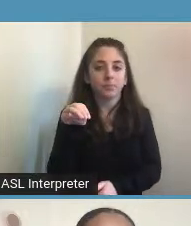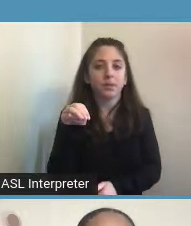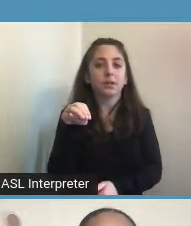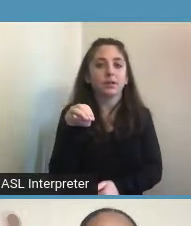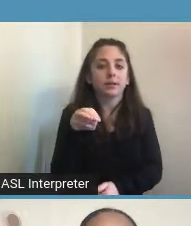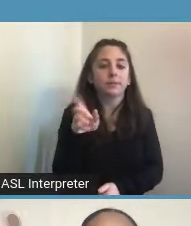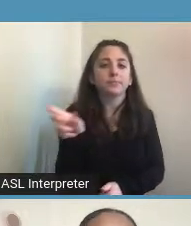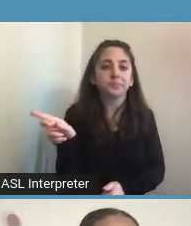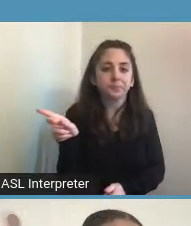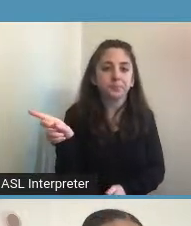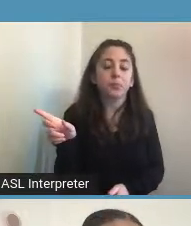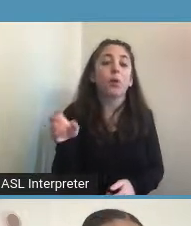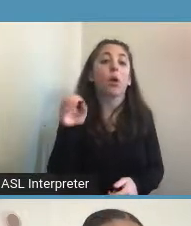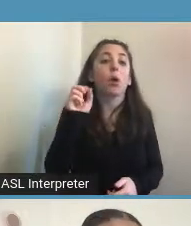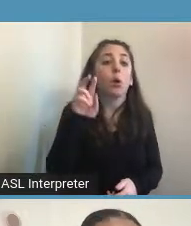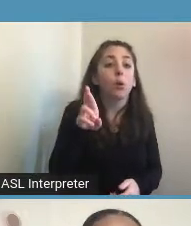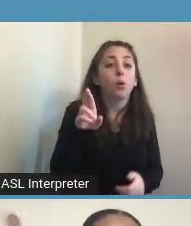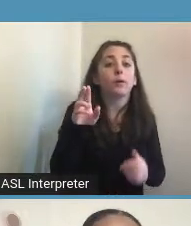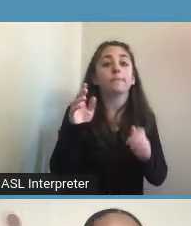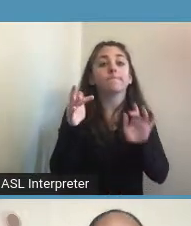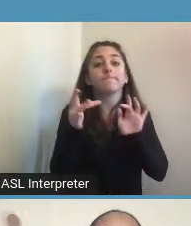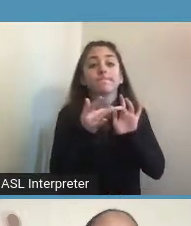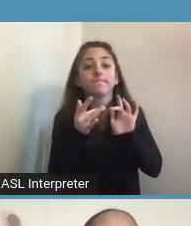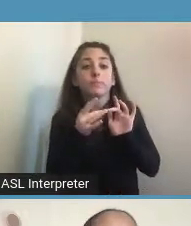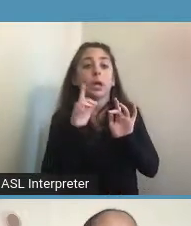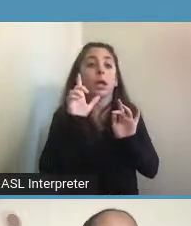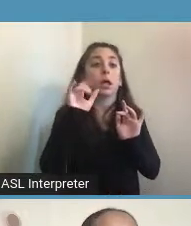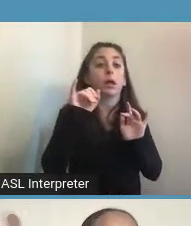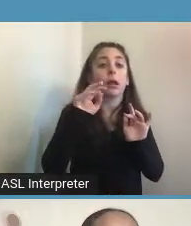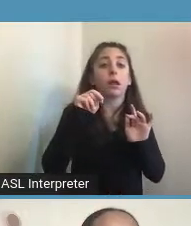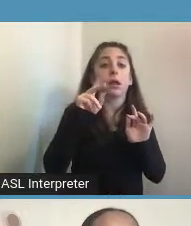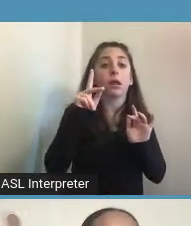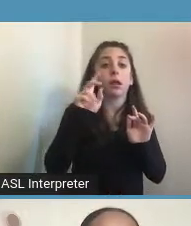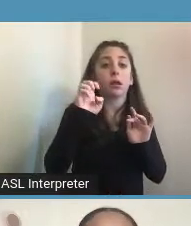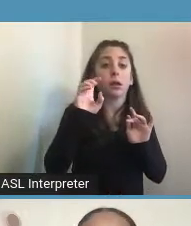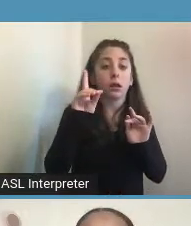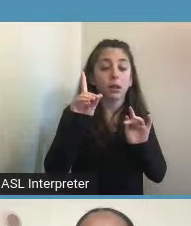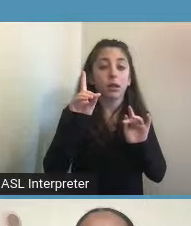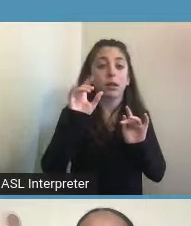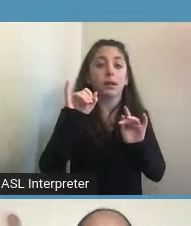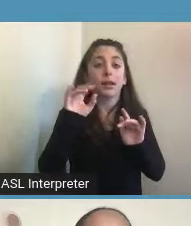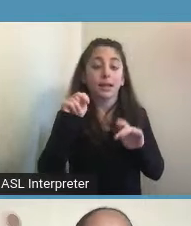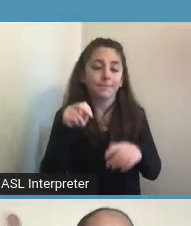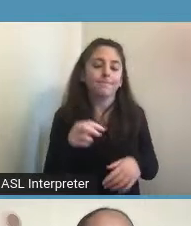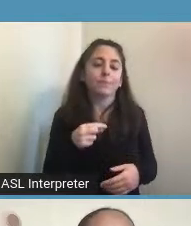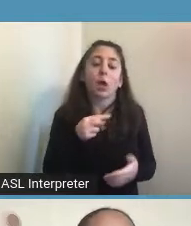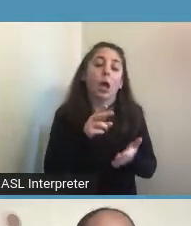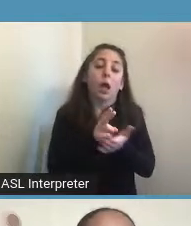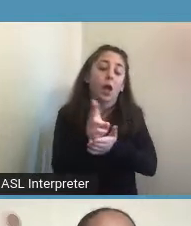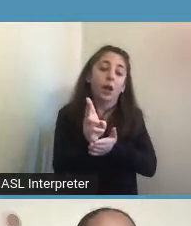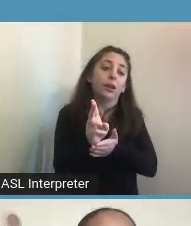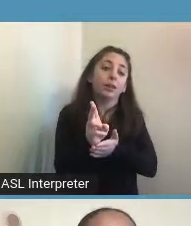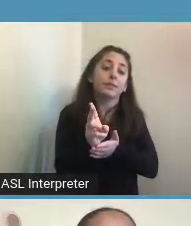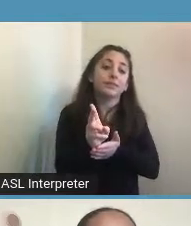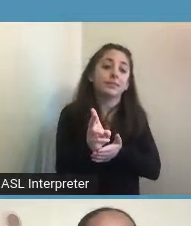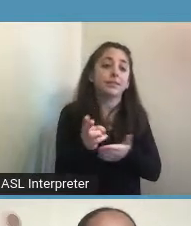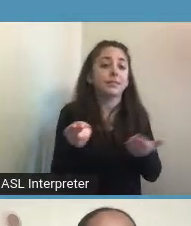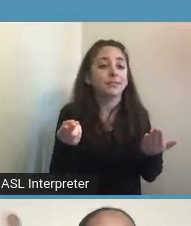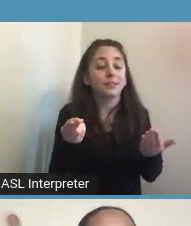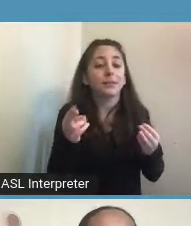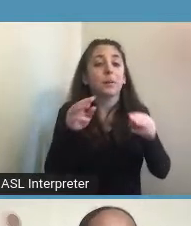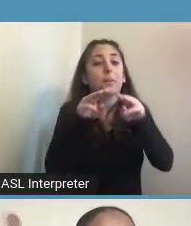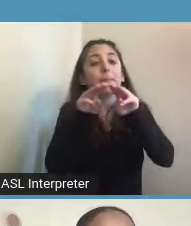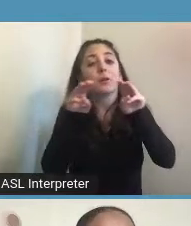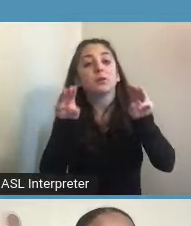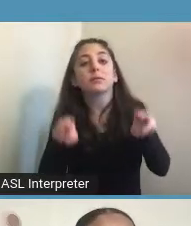Twitter, or connect with me on LinkedIn. I will be 100% honest with you all. I do not always talk about museums on